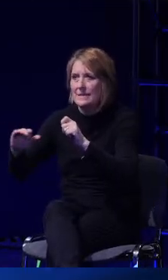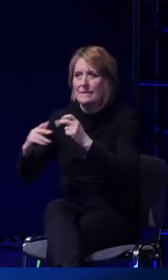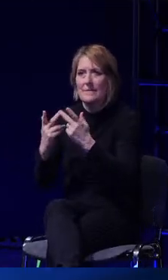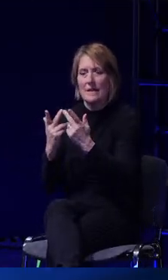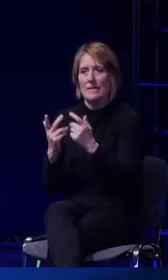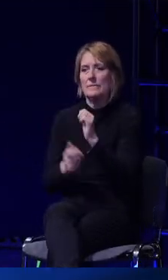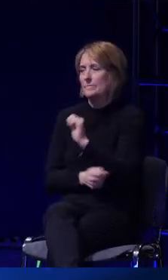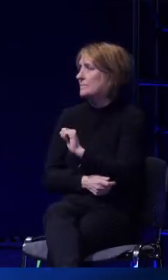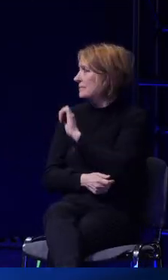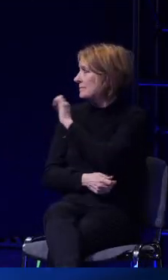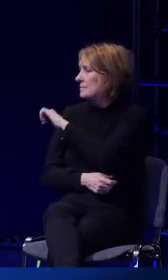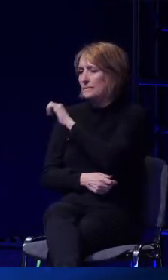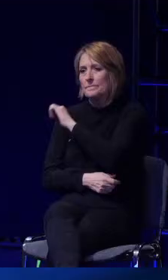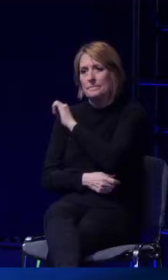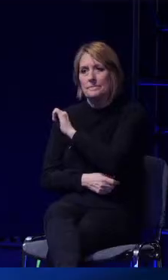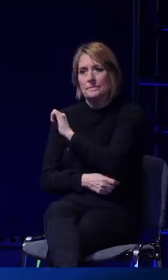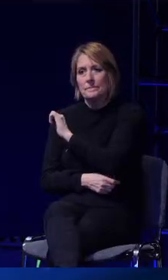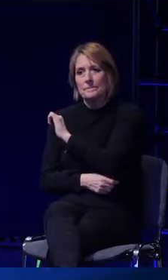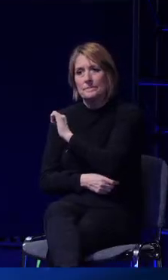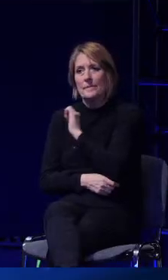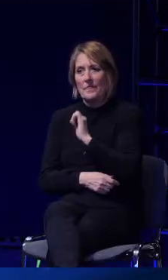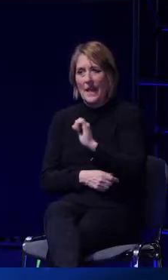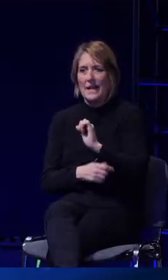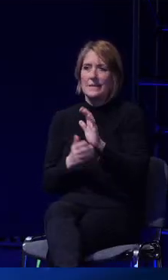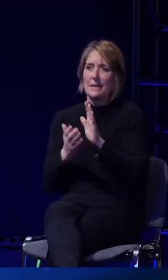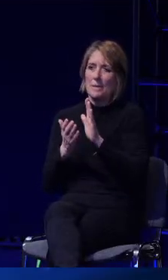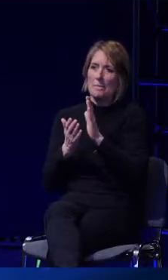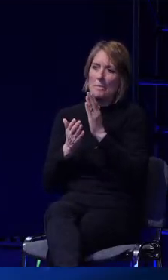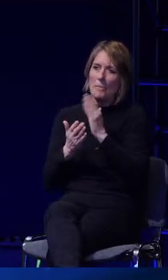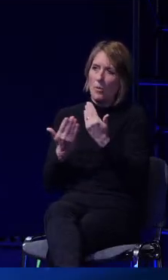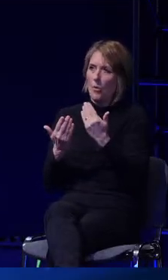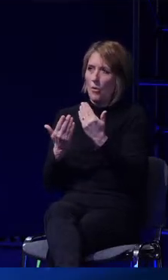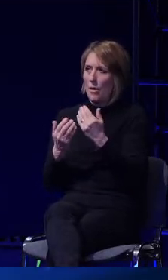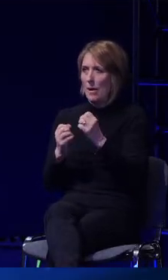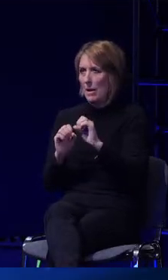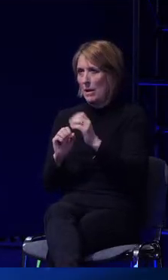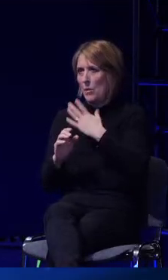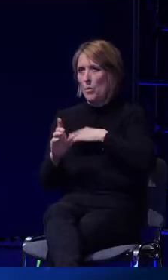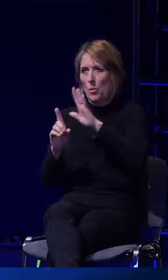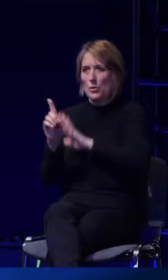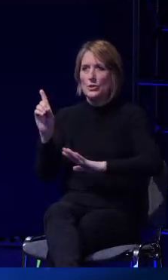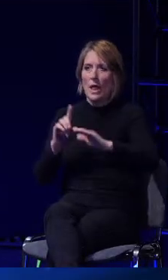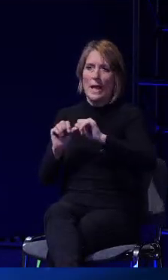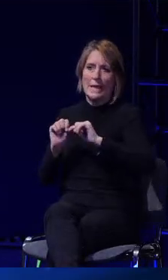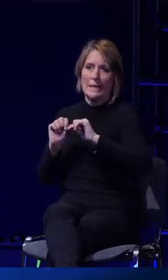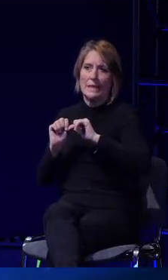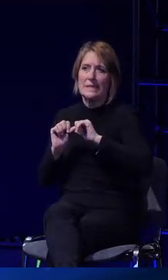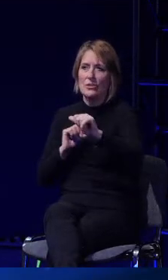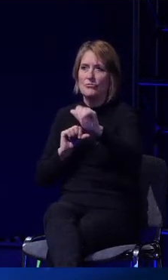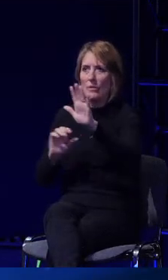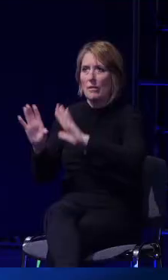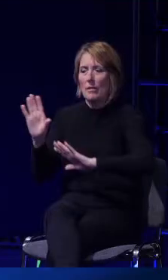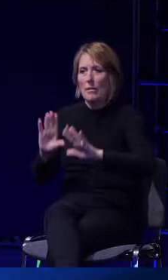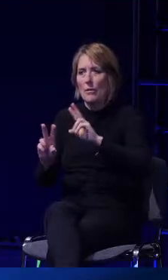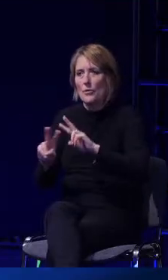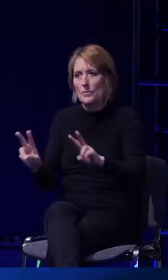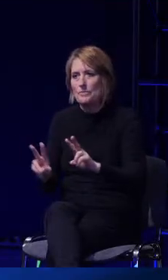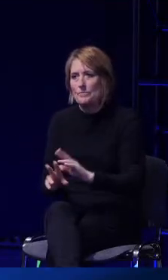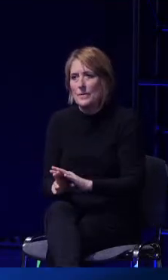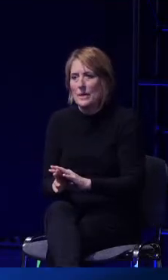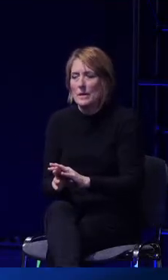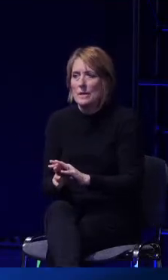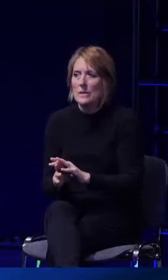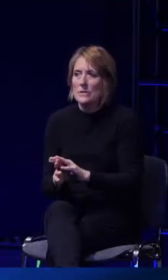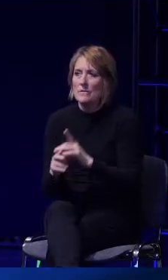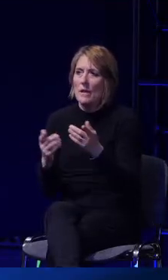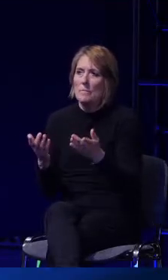in this, in that, like, that was the aesthetic was very industrial sources. So yeah. If you pull around